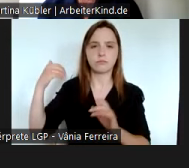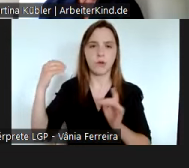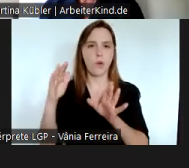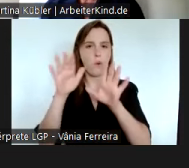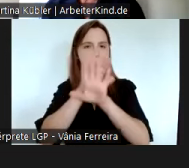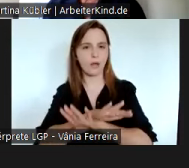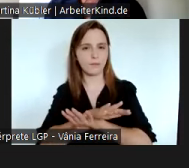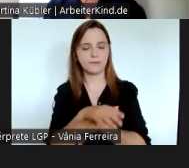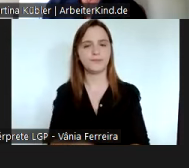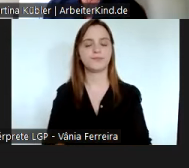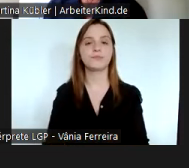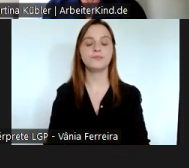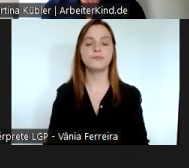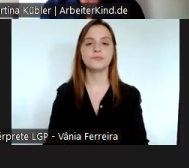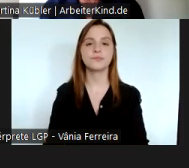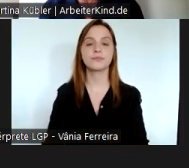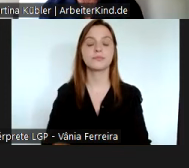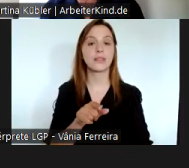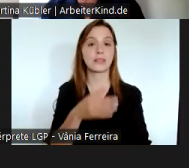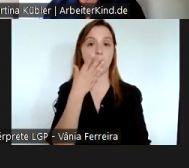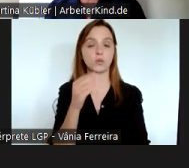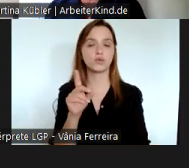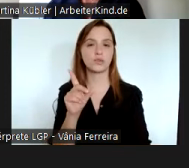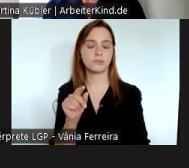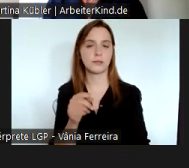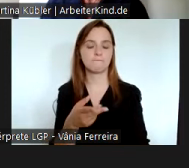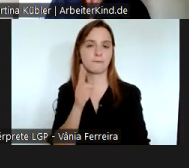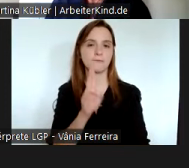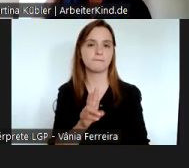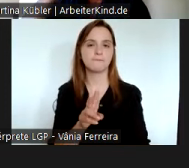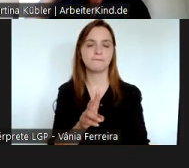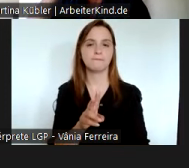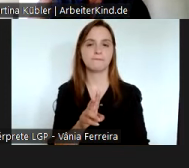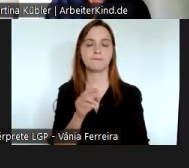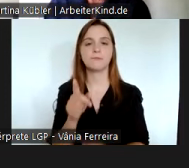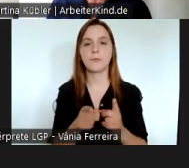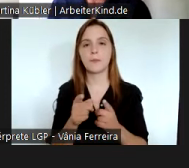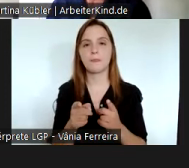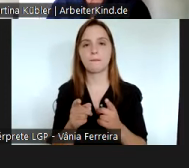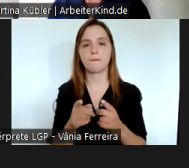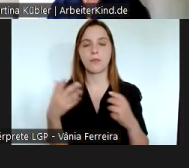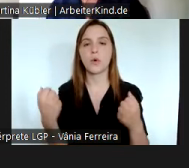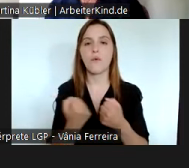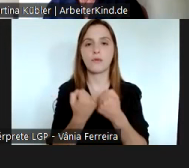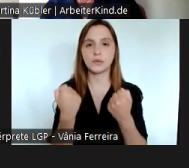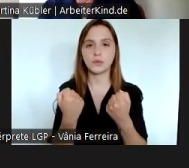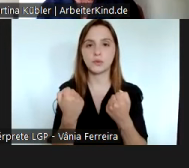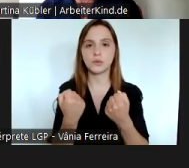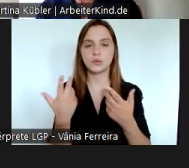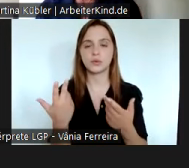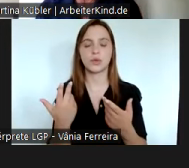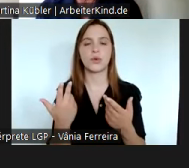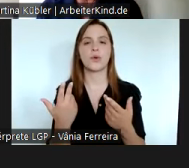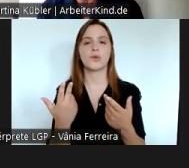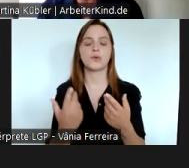from. And then what these students also often face are conflicts or estrangements